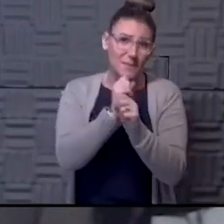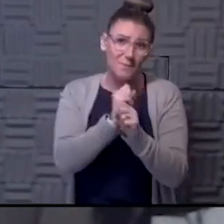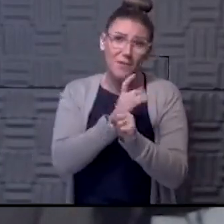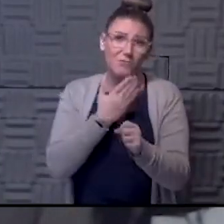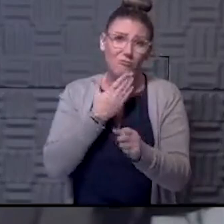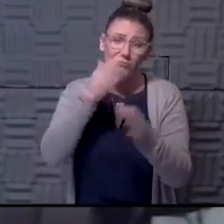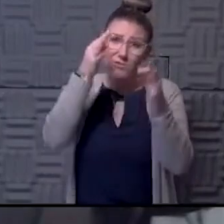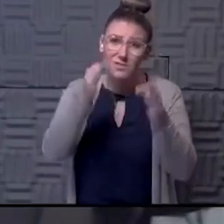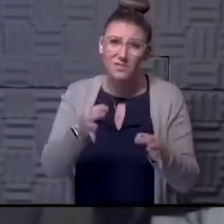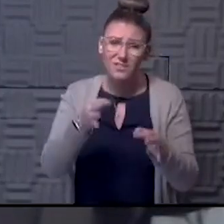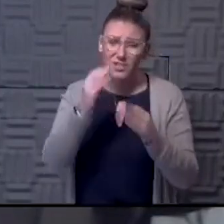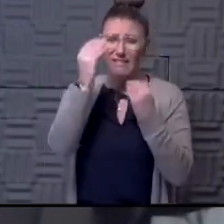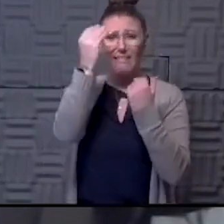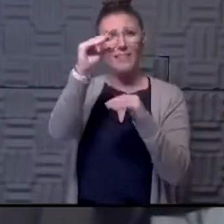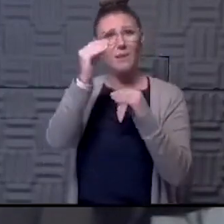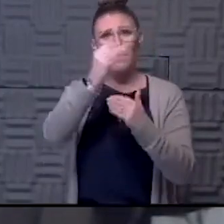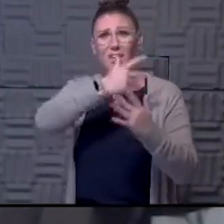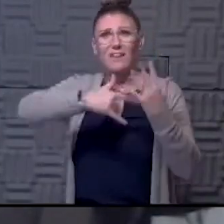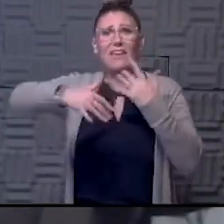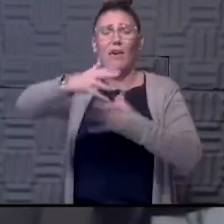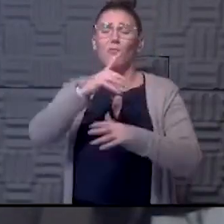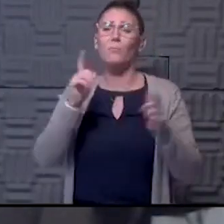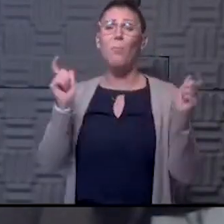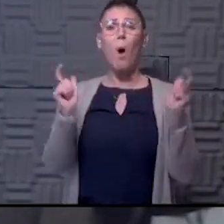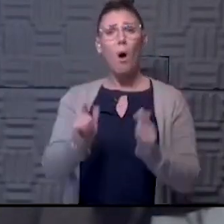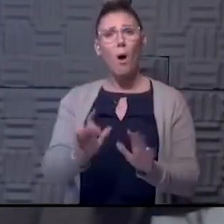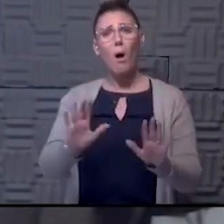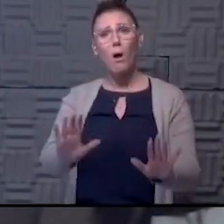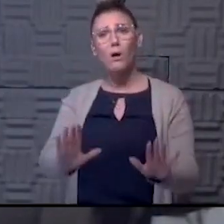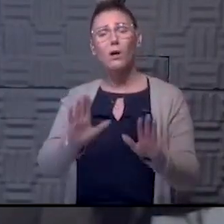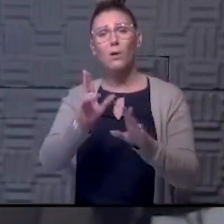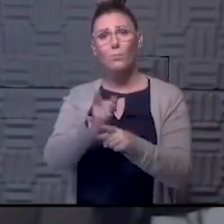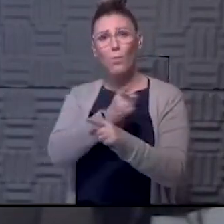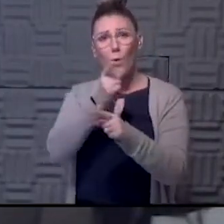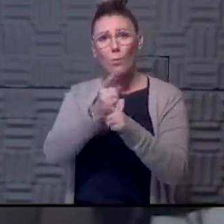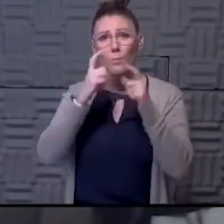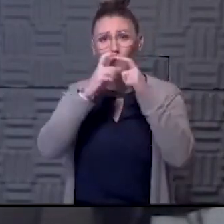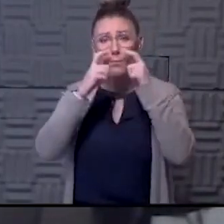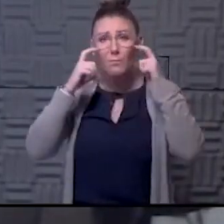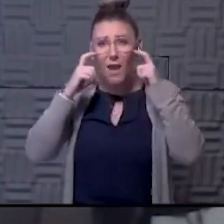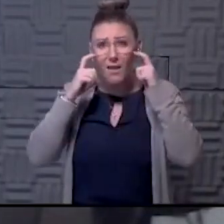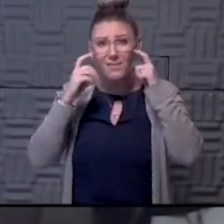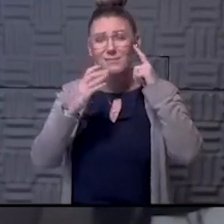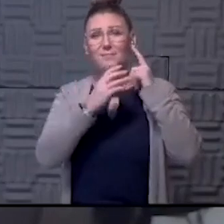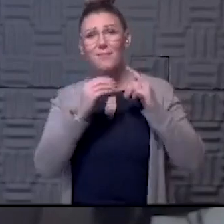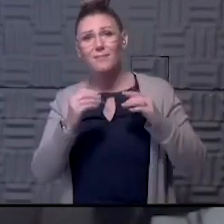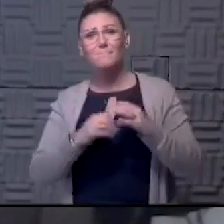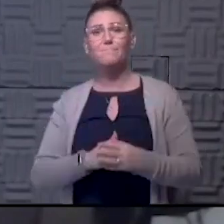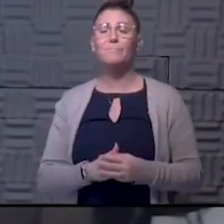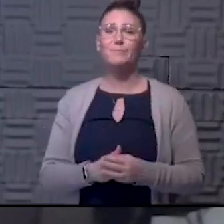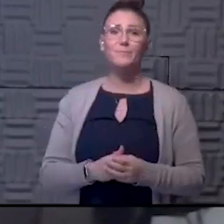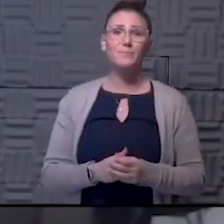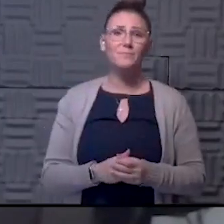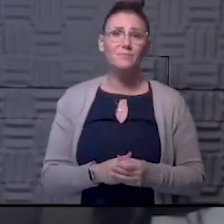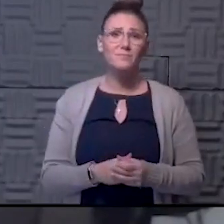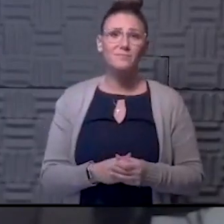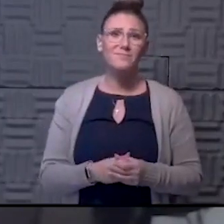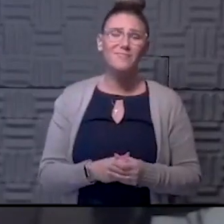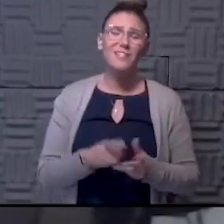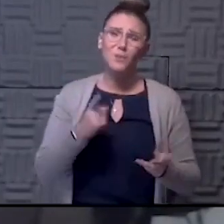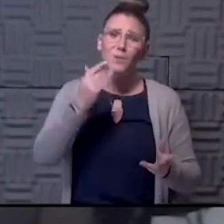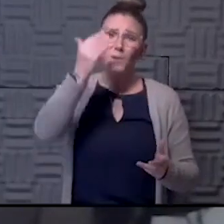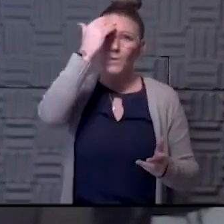decisions. Please limit gatherings to small gatherings, wear proper masking, and don't make